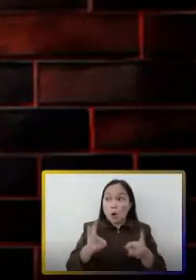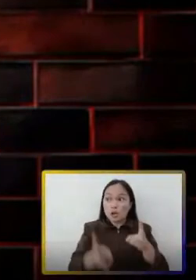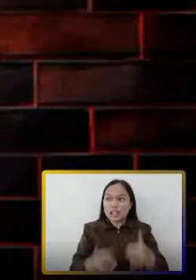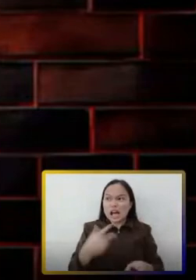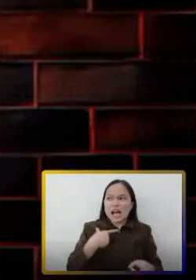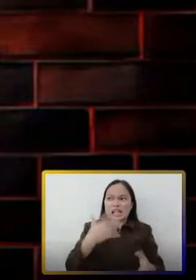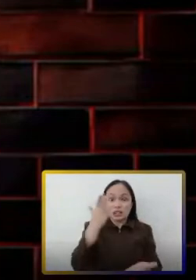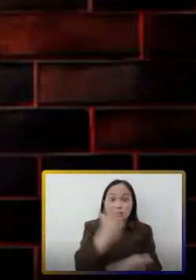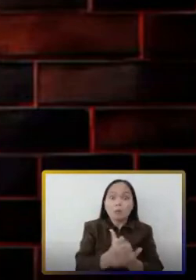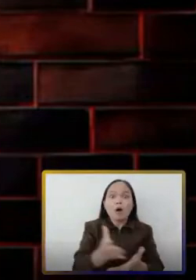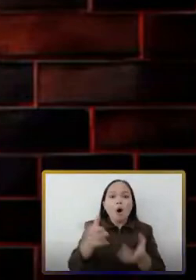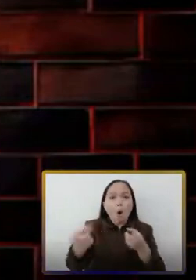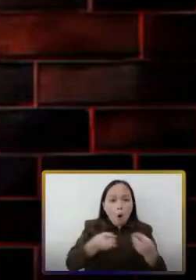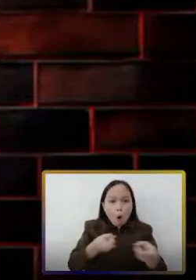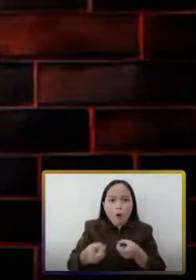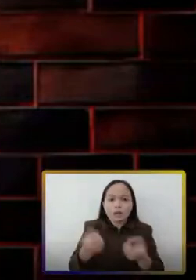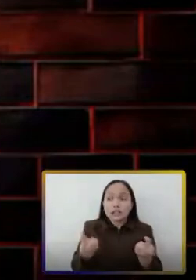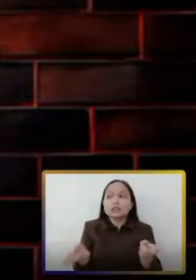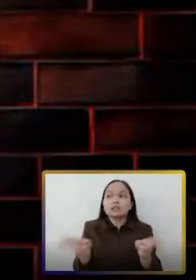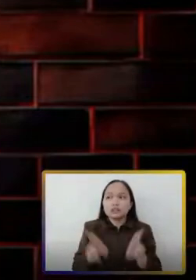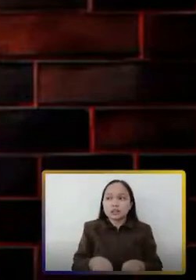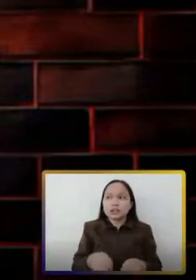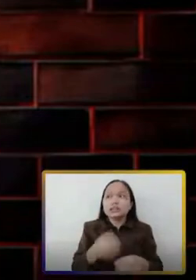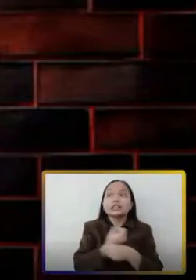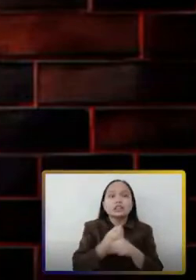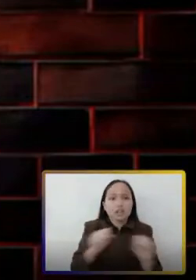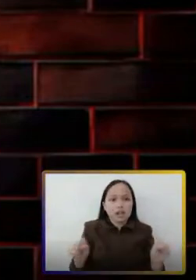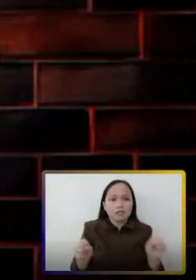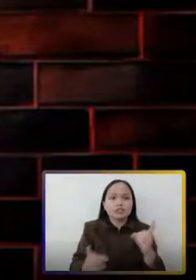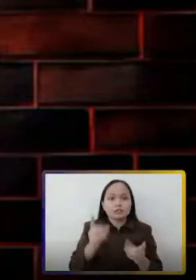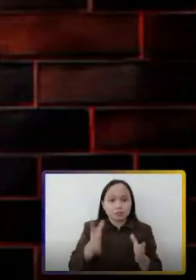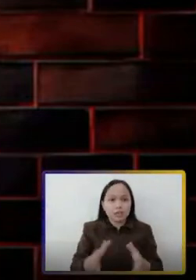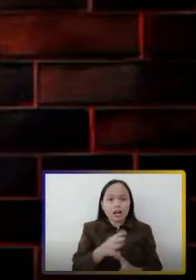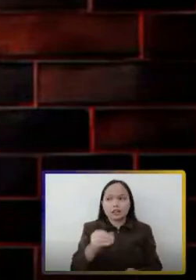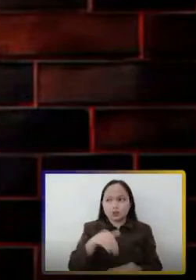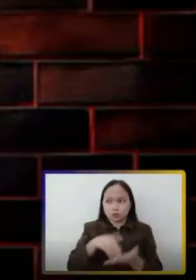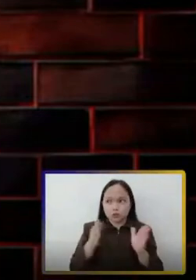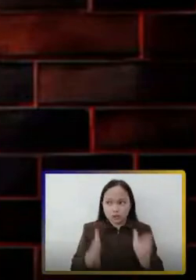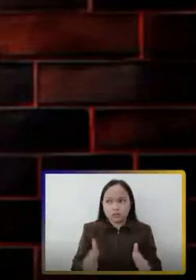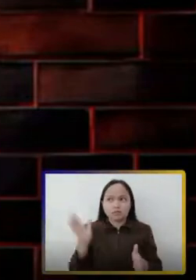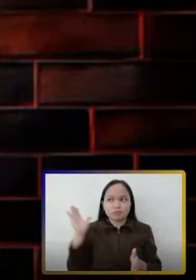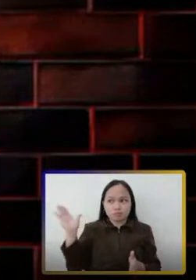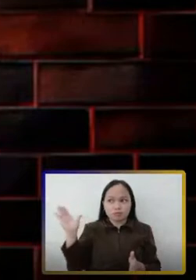of the situation, saving driver and students.